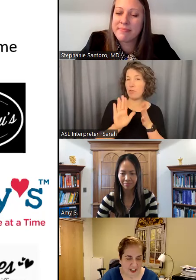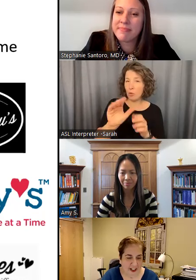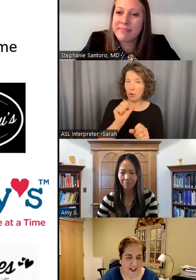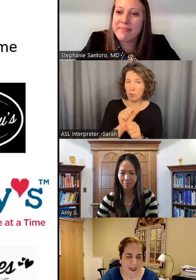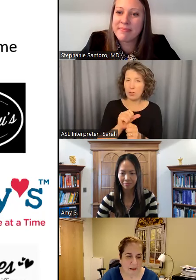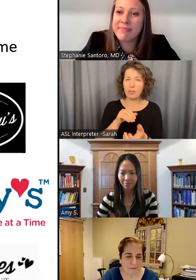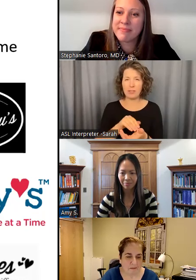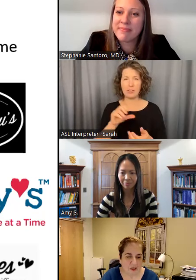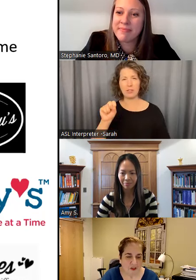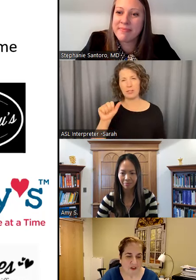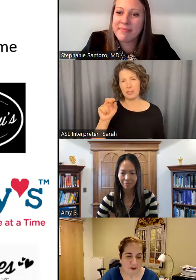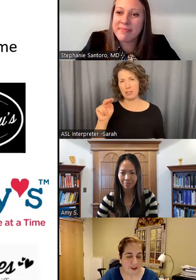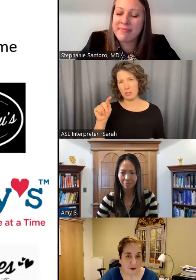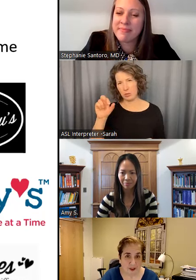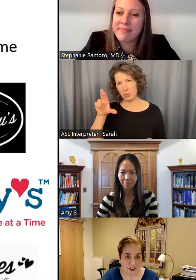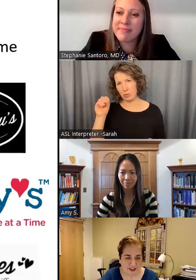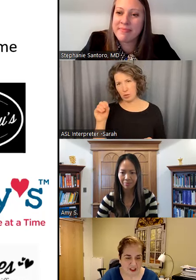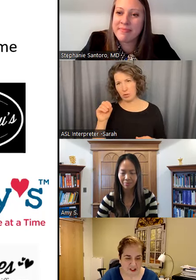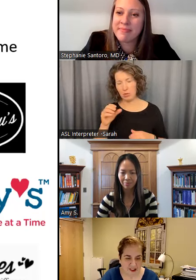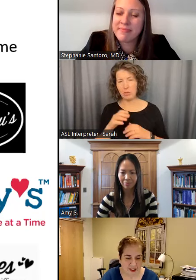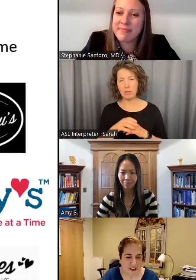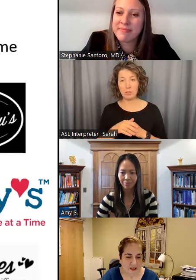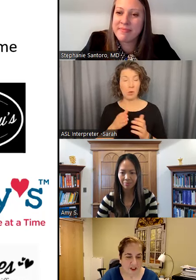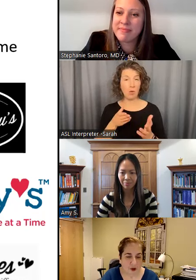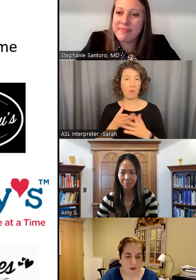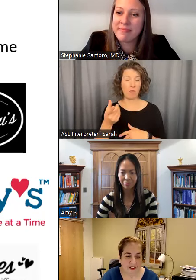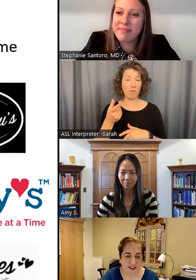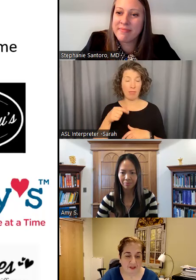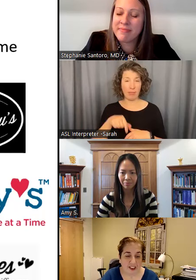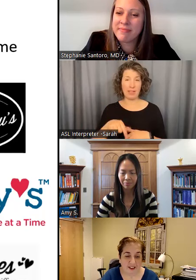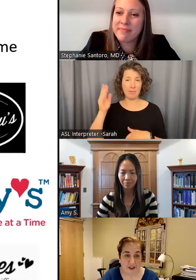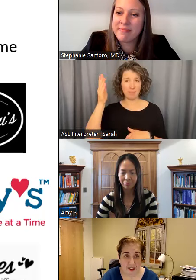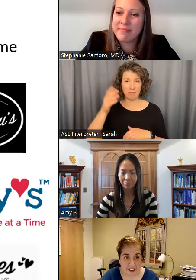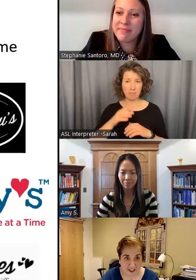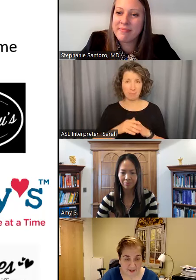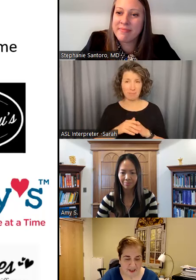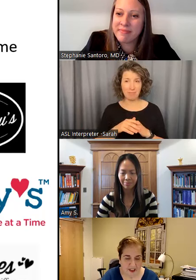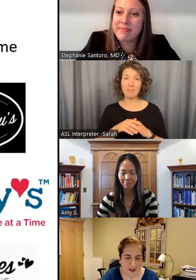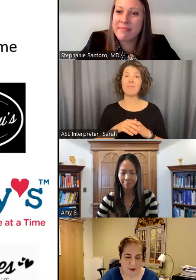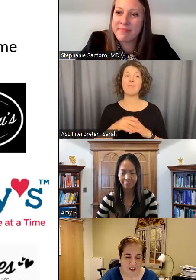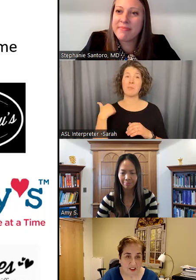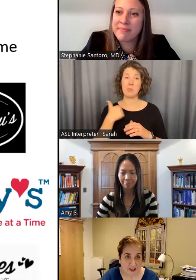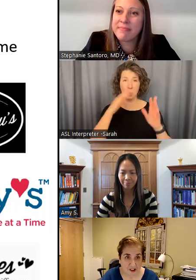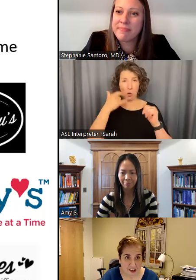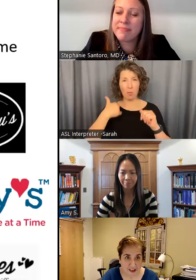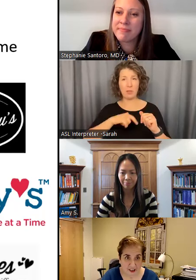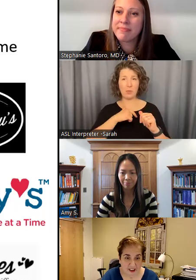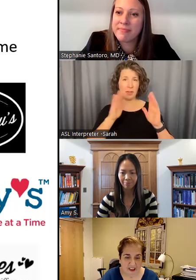Santoro. So through this presentation, we hope that we have raised awareness about the